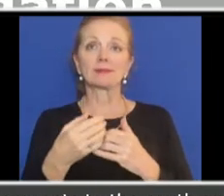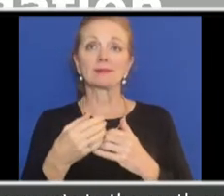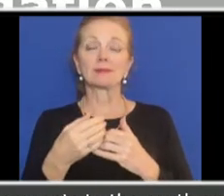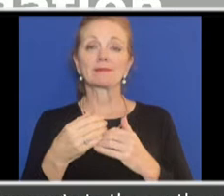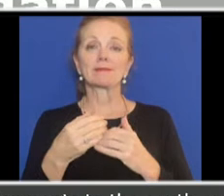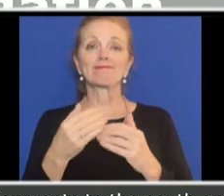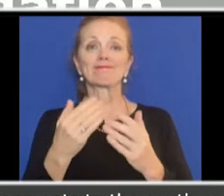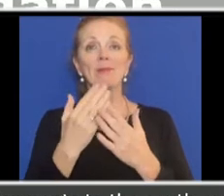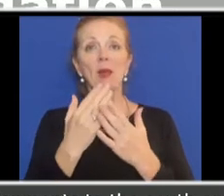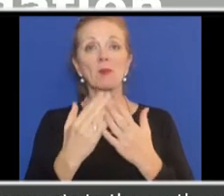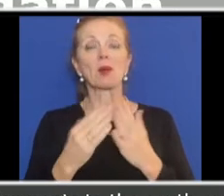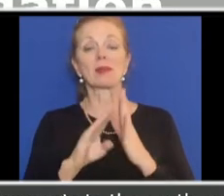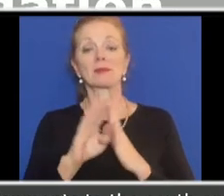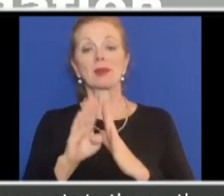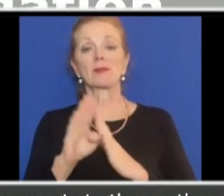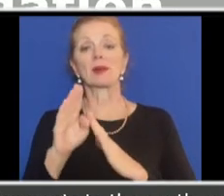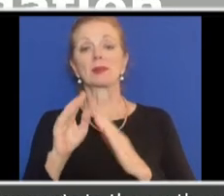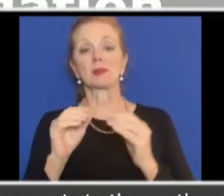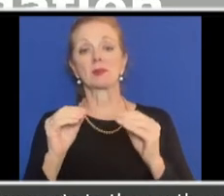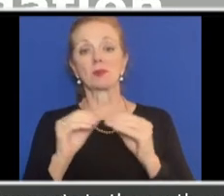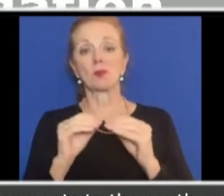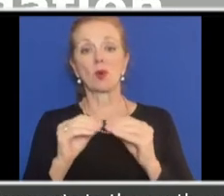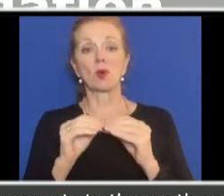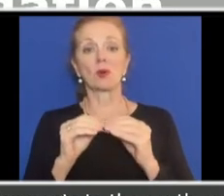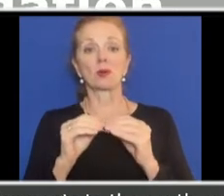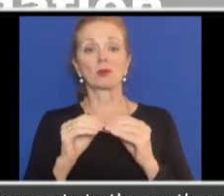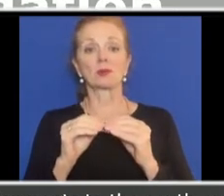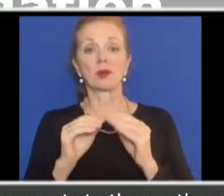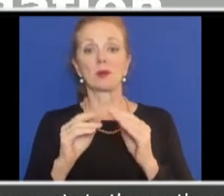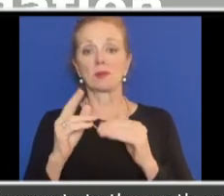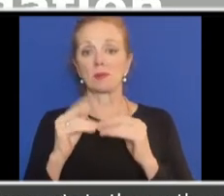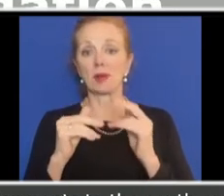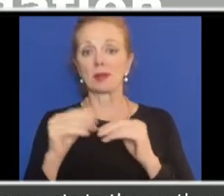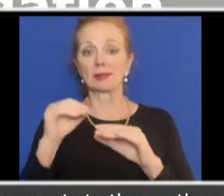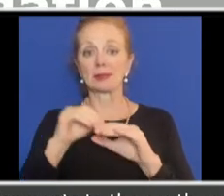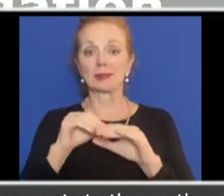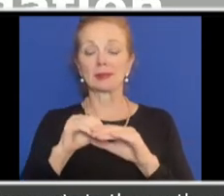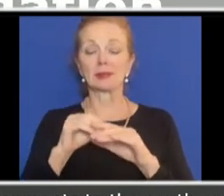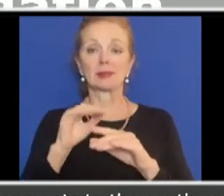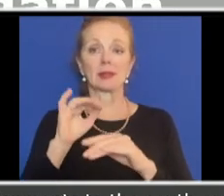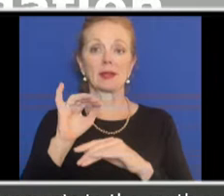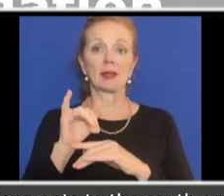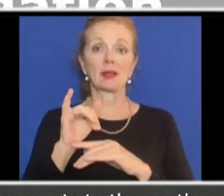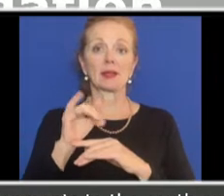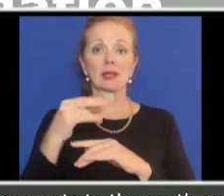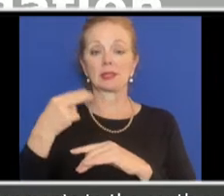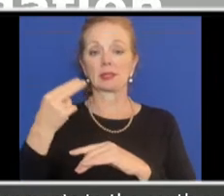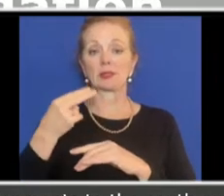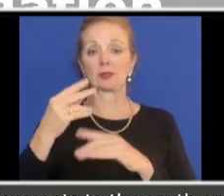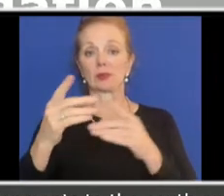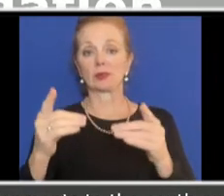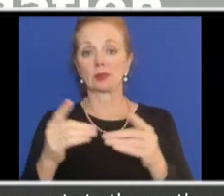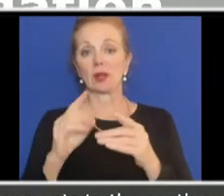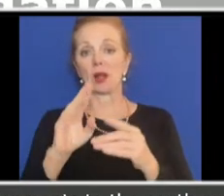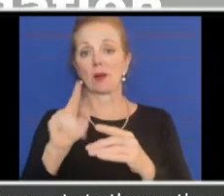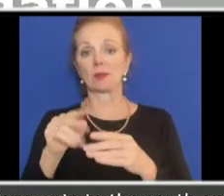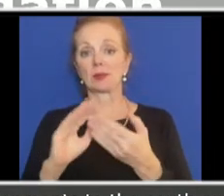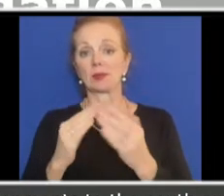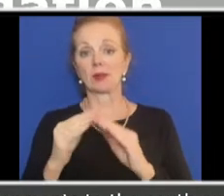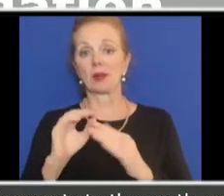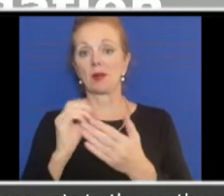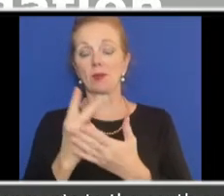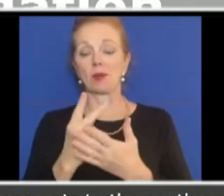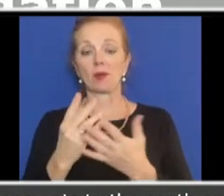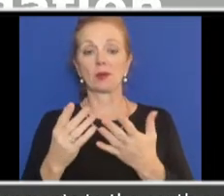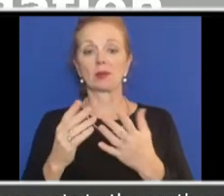of how the development would be further uh you know kind of built in and integrated into the historic district Uptown again we do recommend approval it is